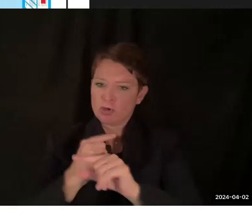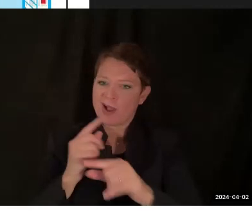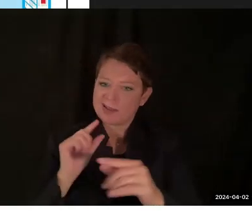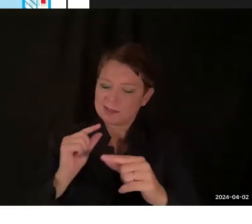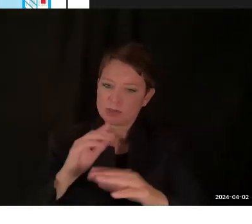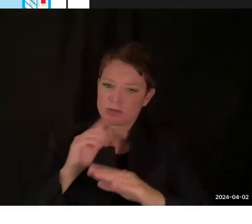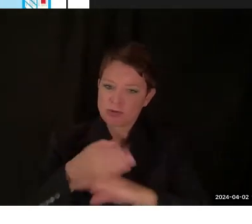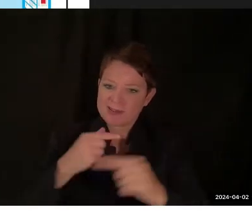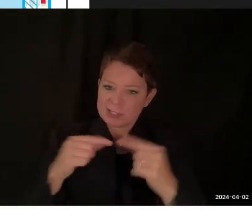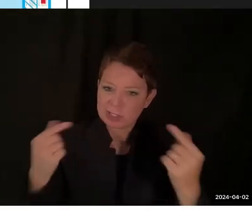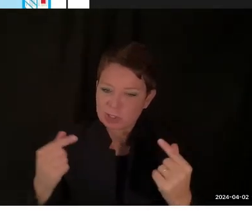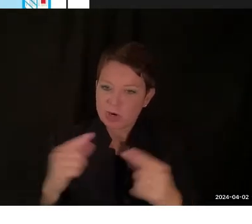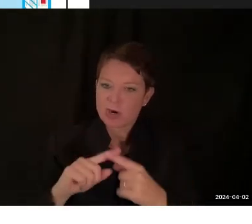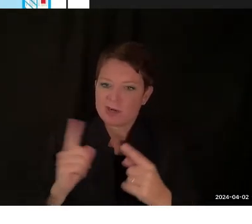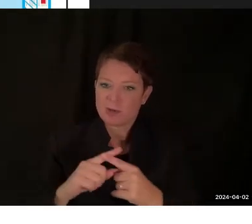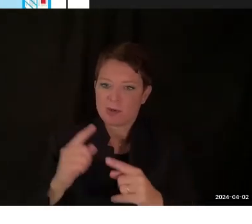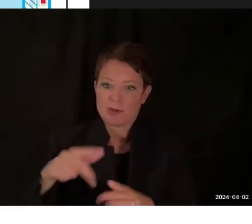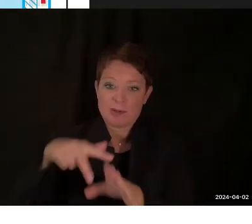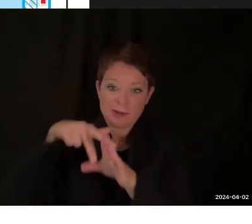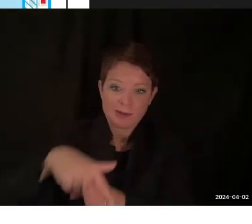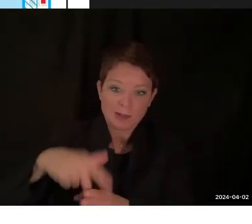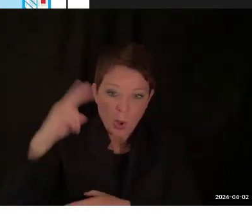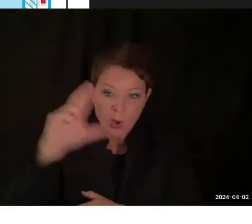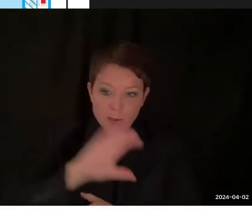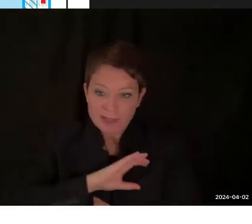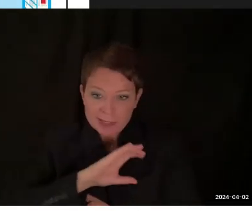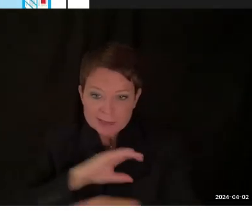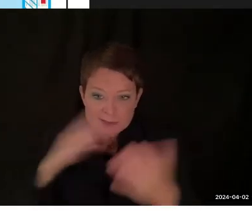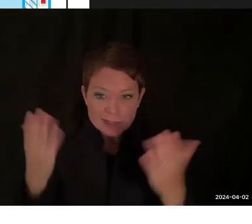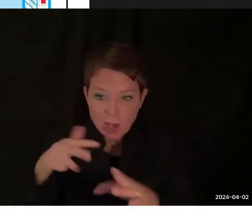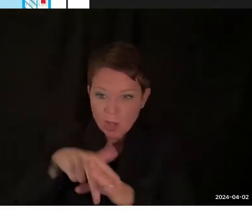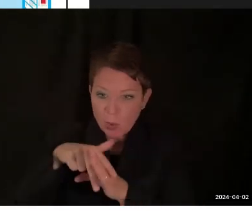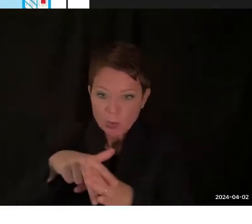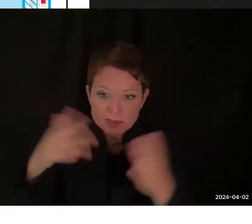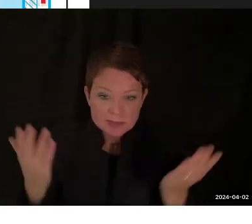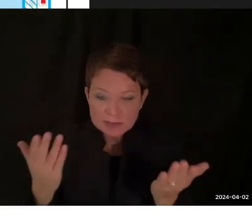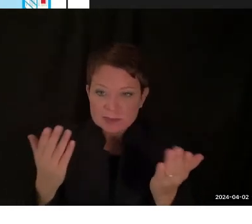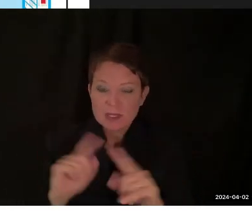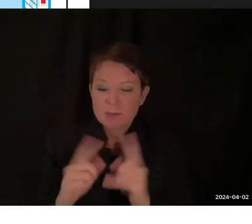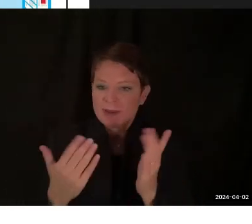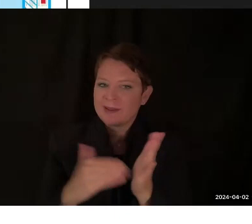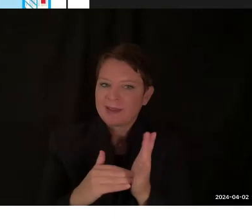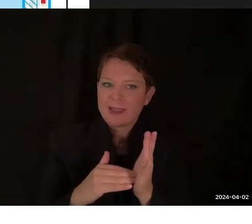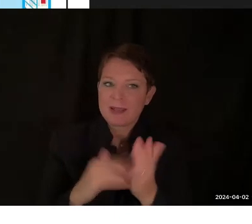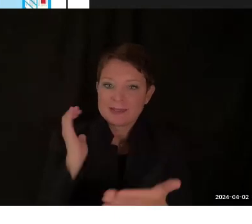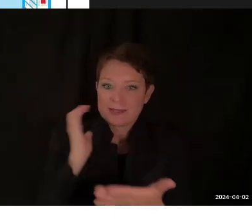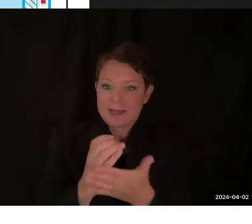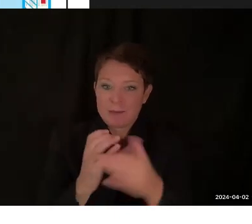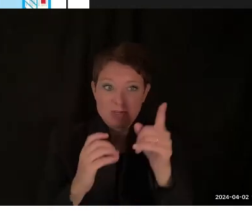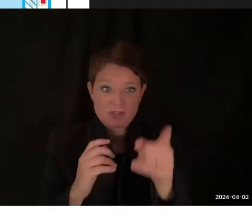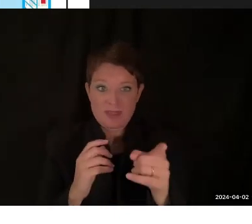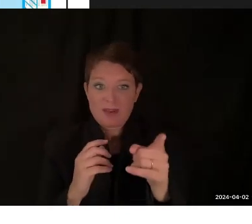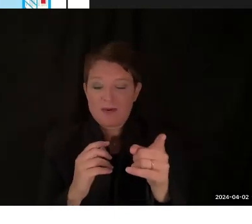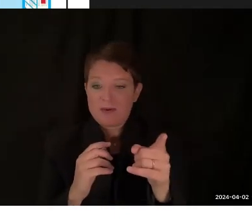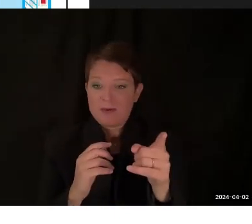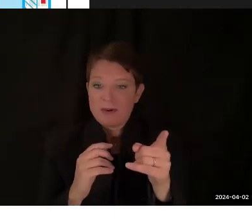police sawhorses, or? And also, if, as shown on the image here,